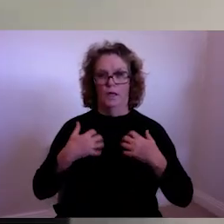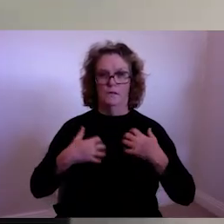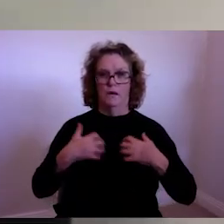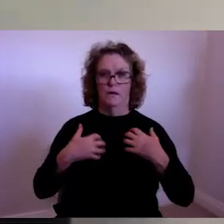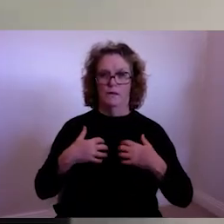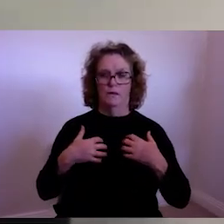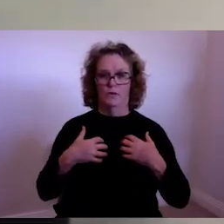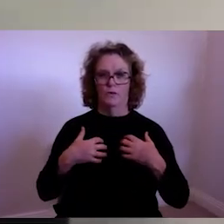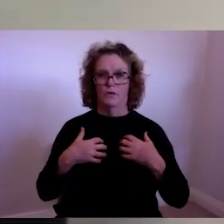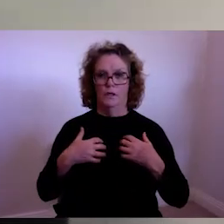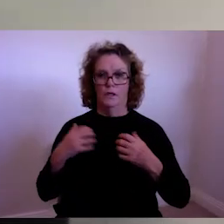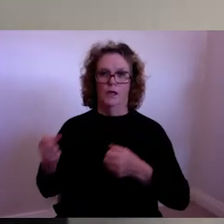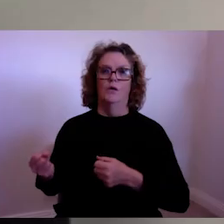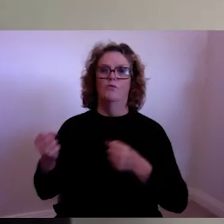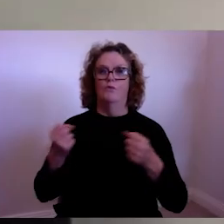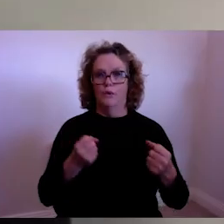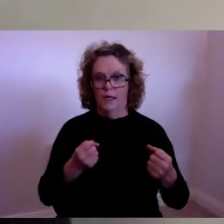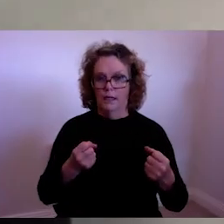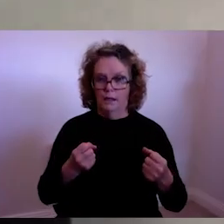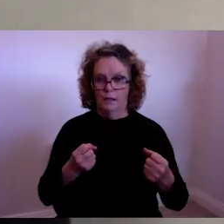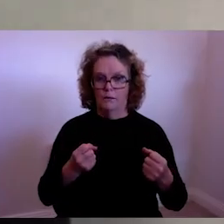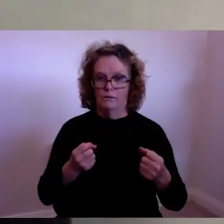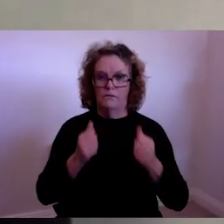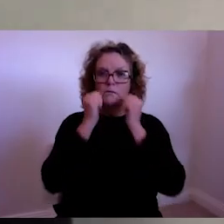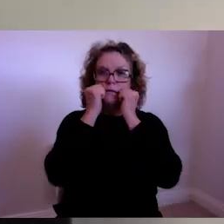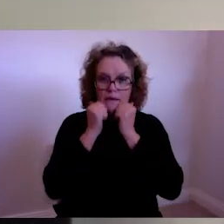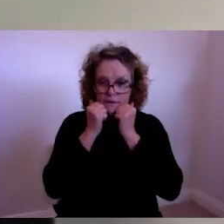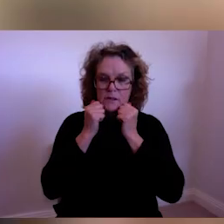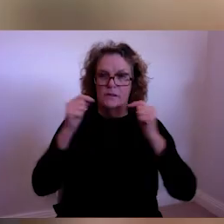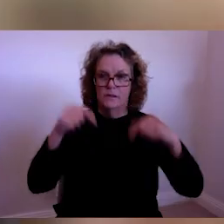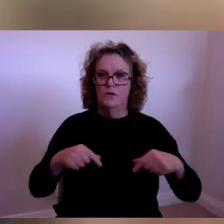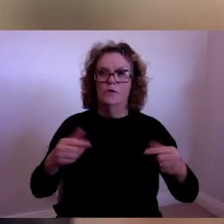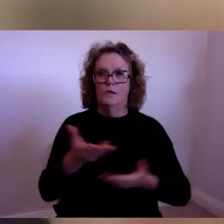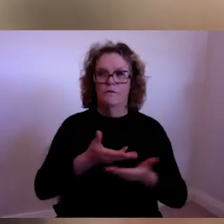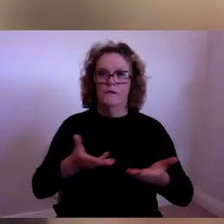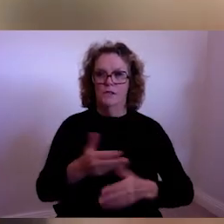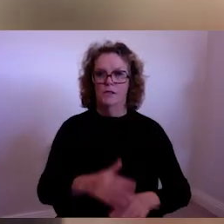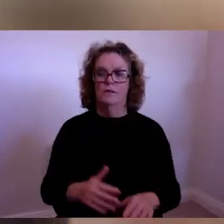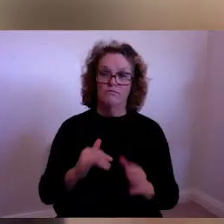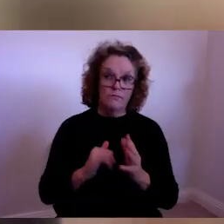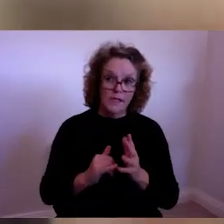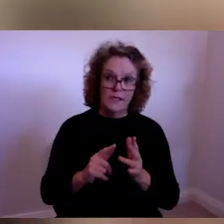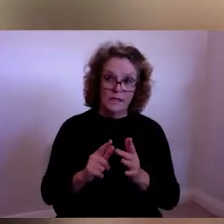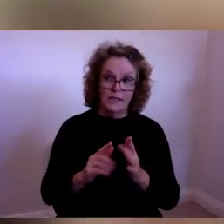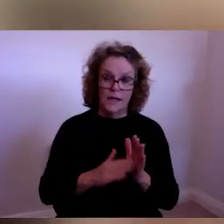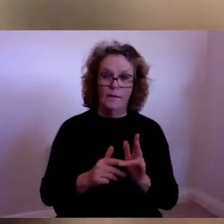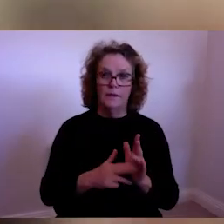evidence into this national conversation. Simon? Yeah, if I can add to that.